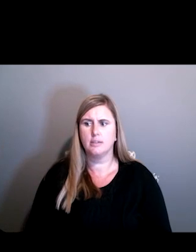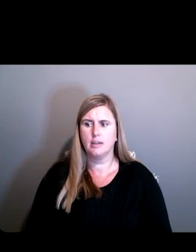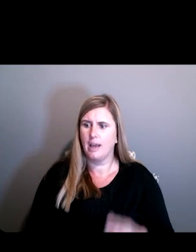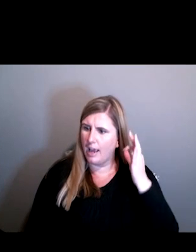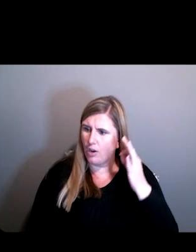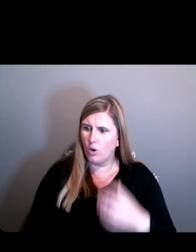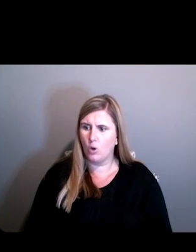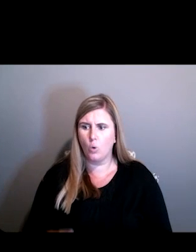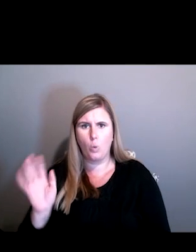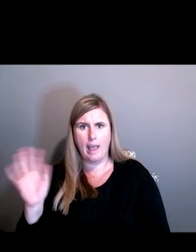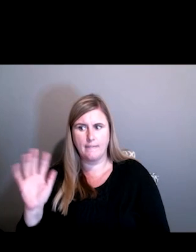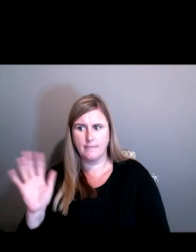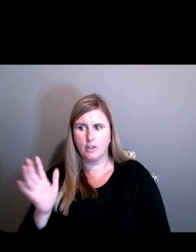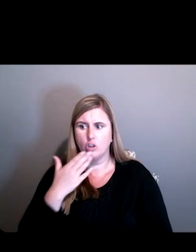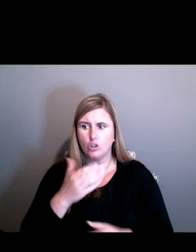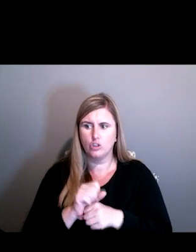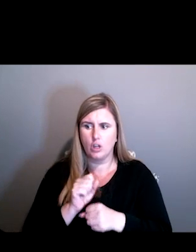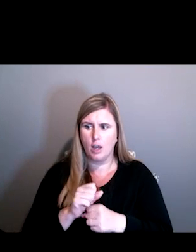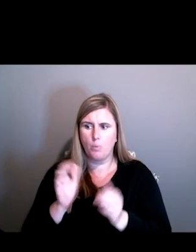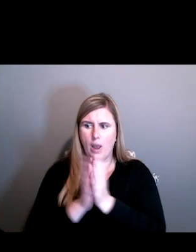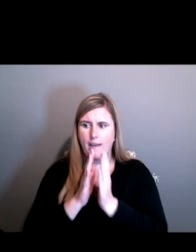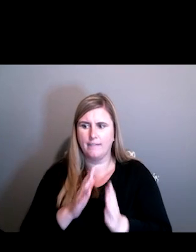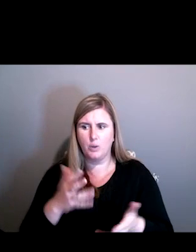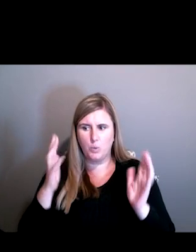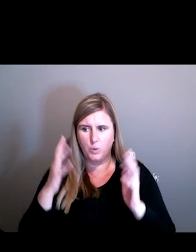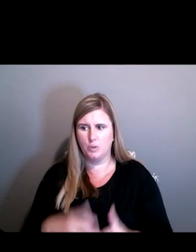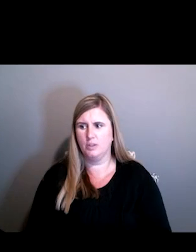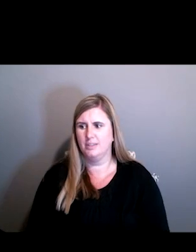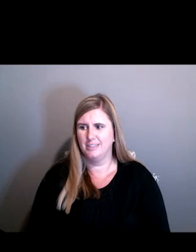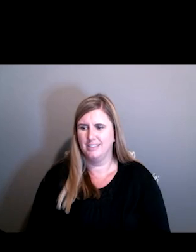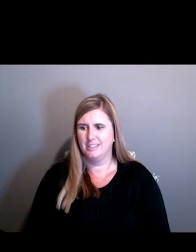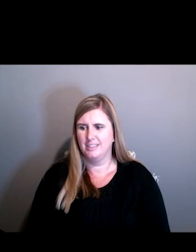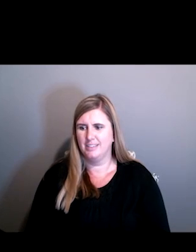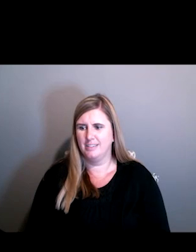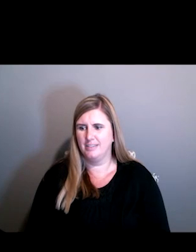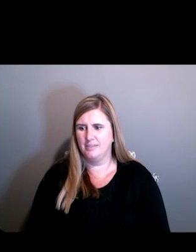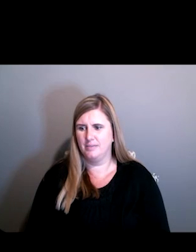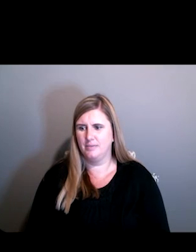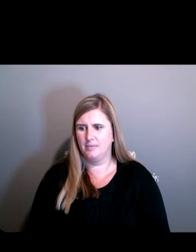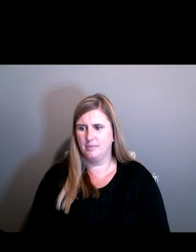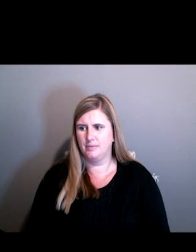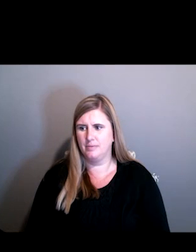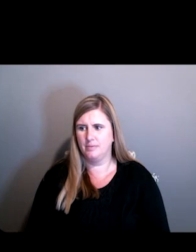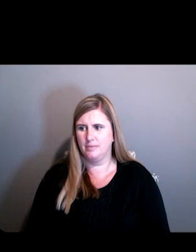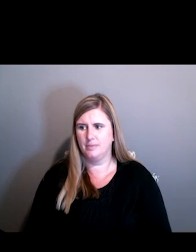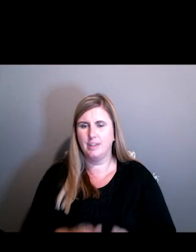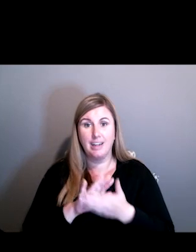What's this? Here. Wave. Nice job waving. Woo!